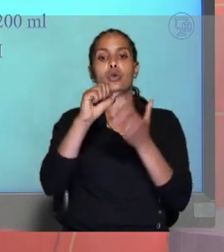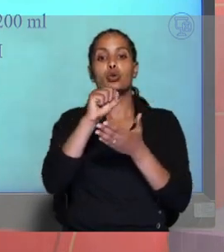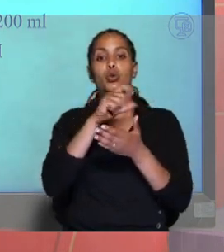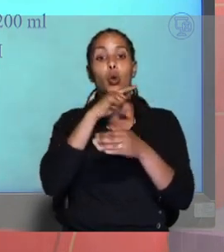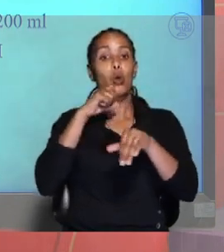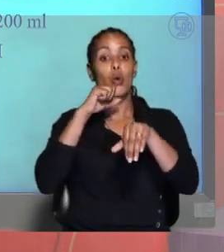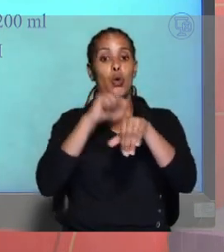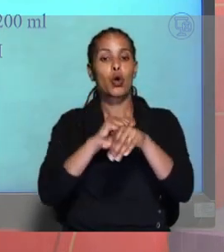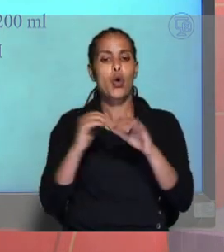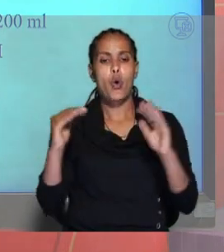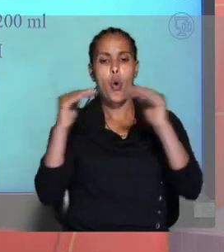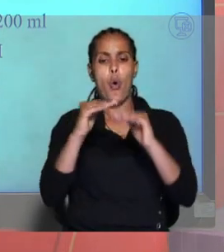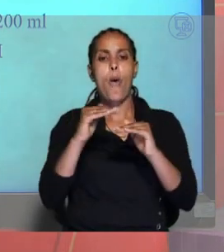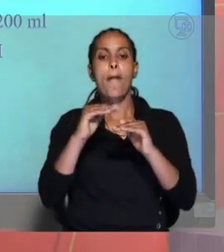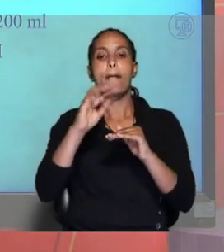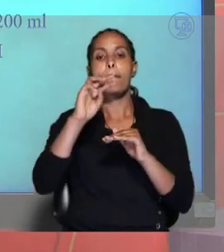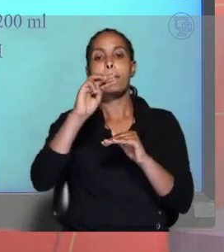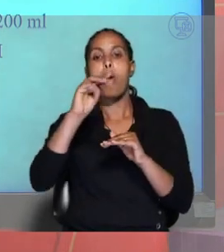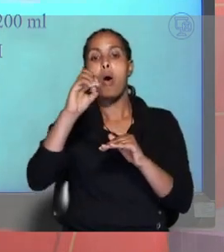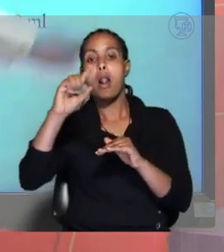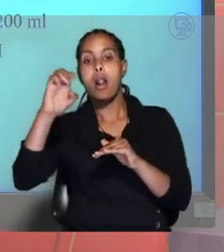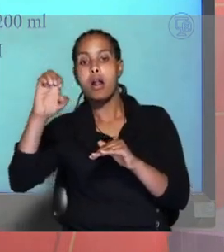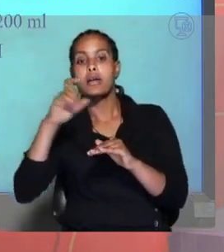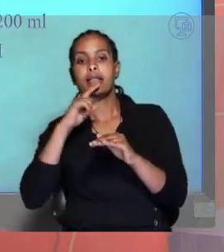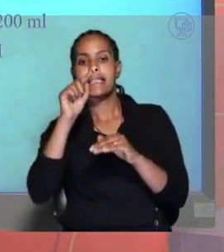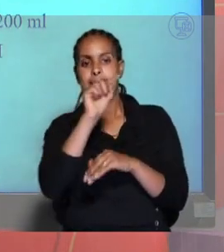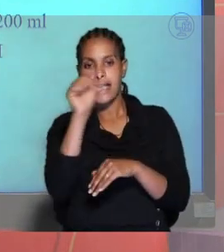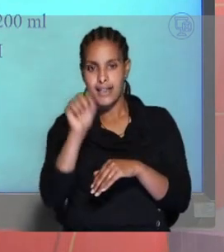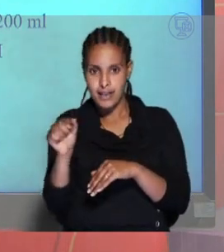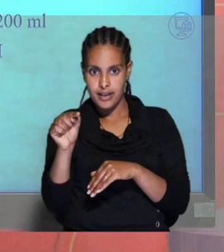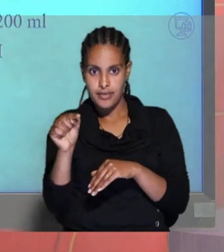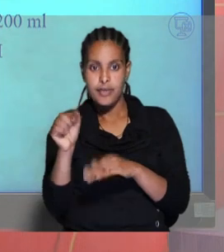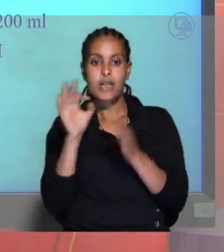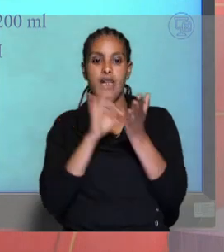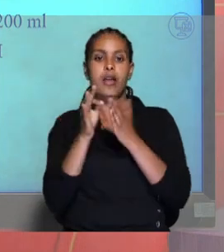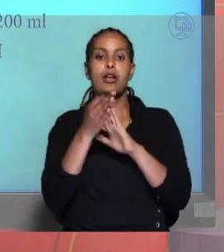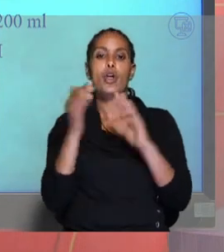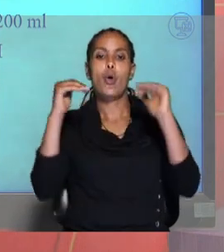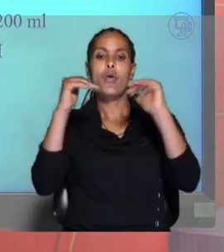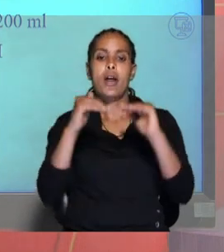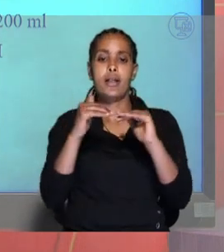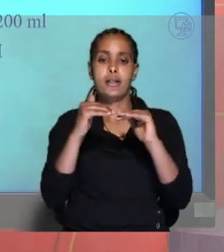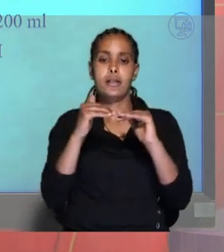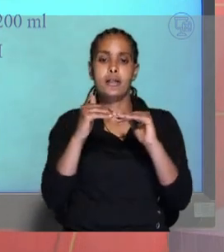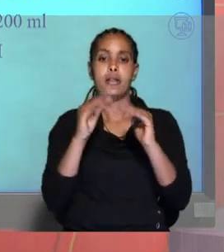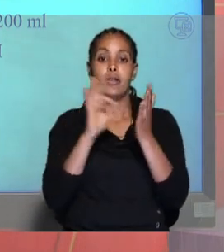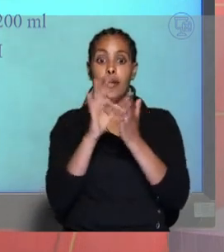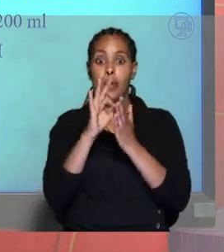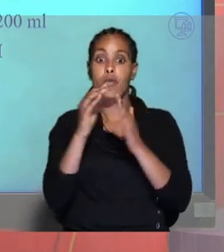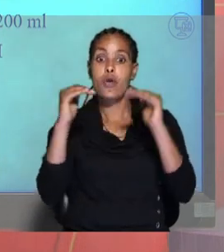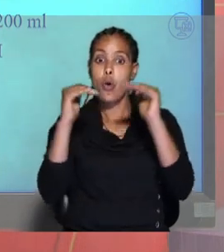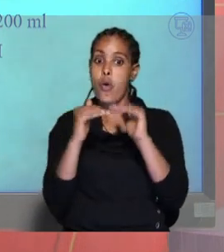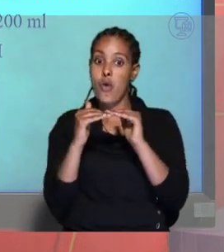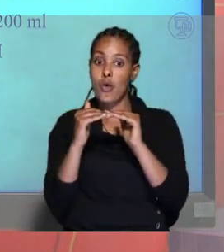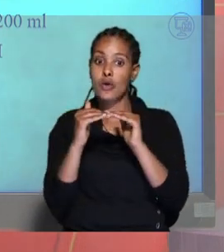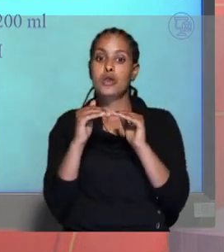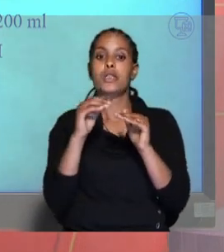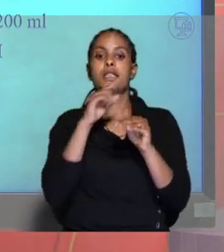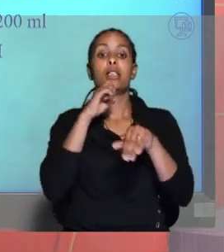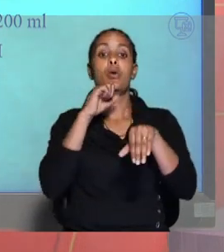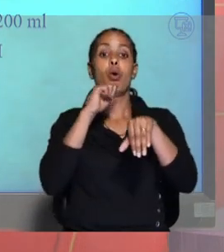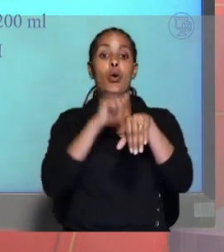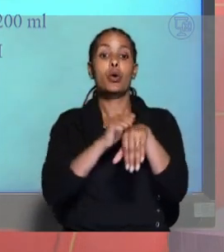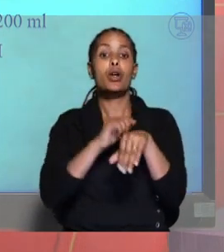solids equal number of mole of solid times Z. Number of equivalents of the